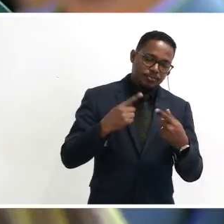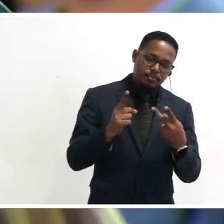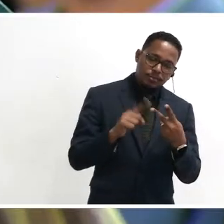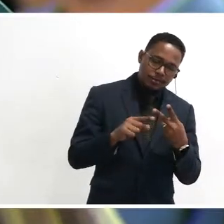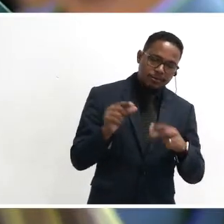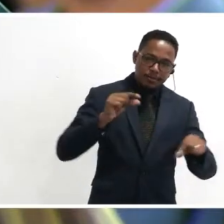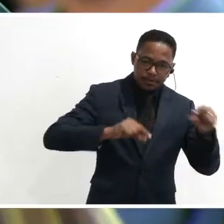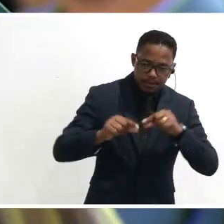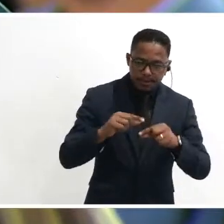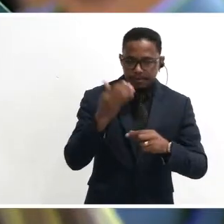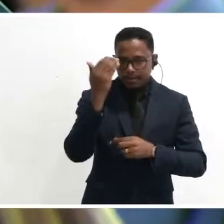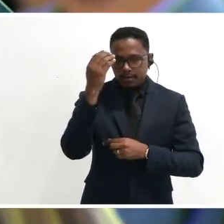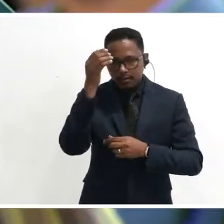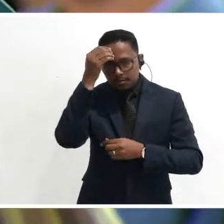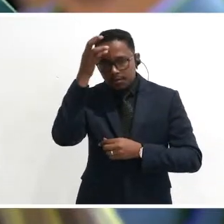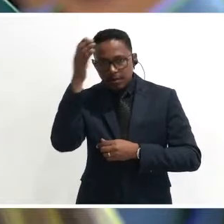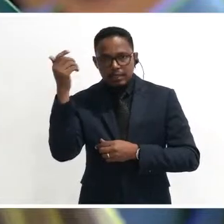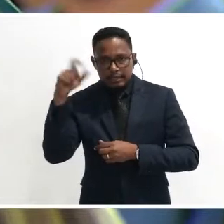bonding, and